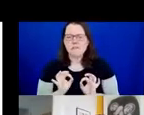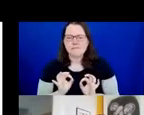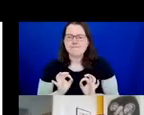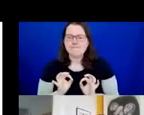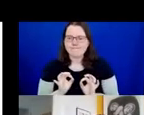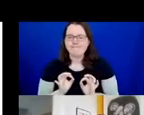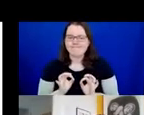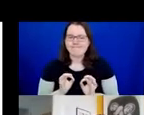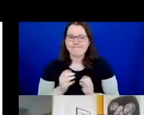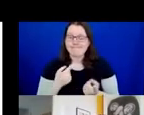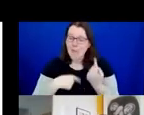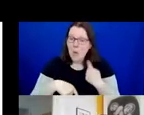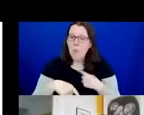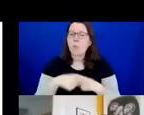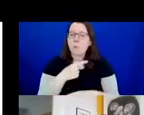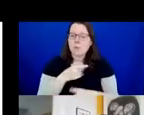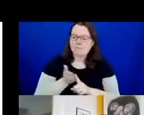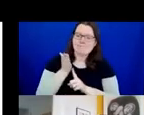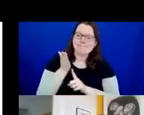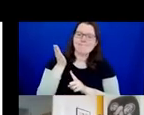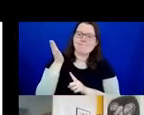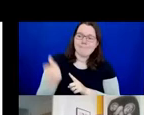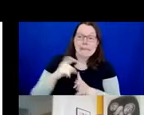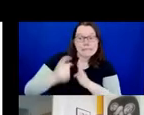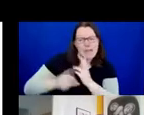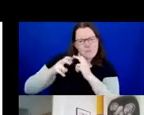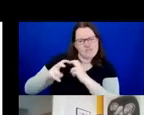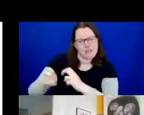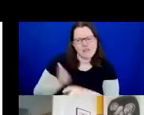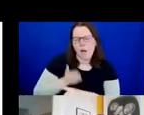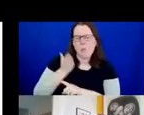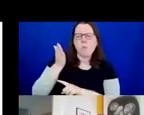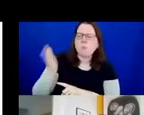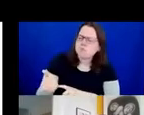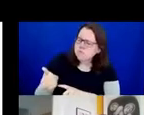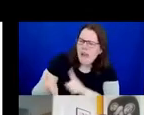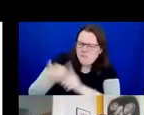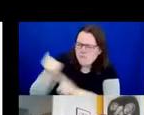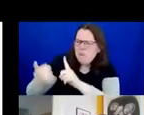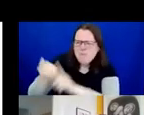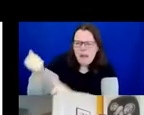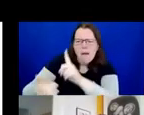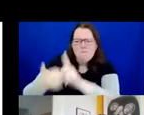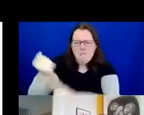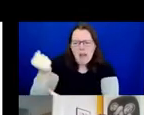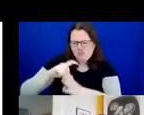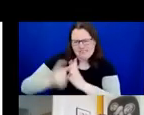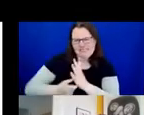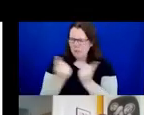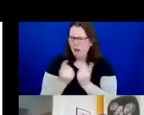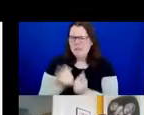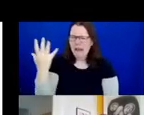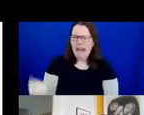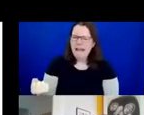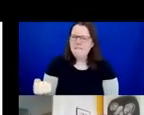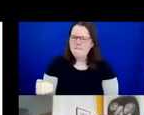our disabled researchers, and there were numerous items that were there that were made, owned by, or depicted disabled